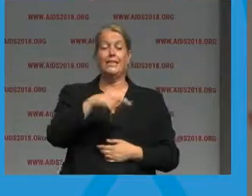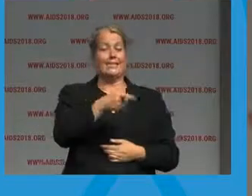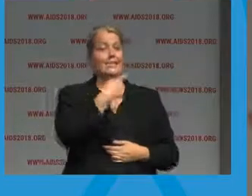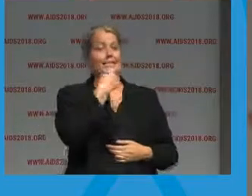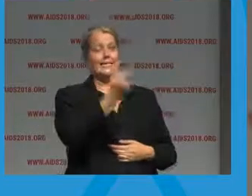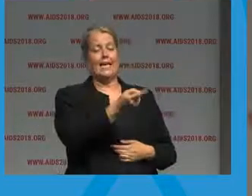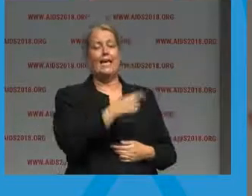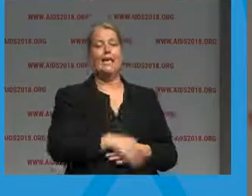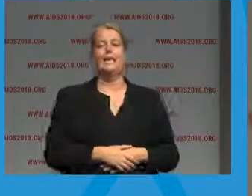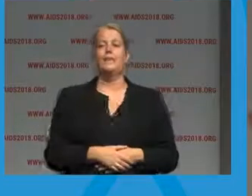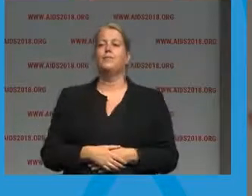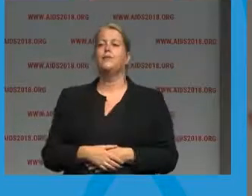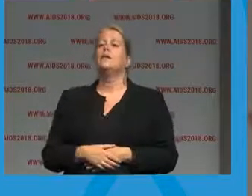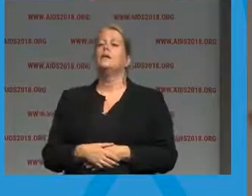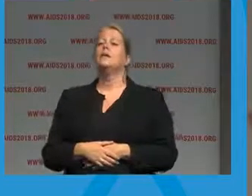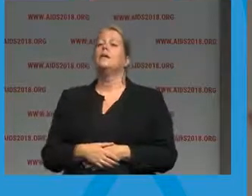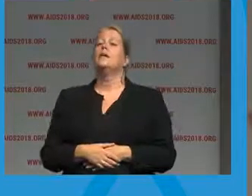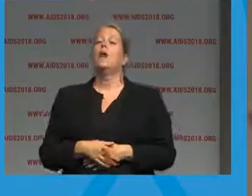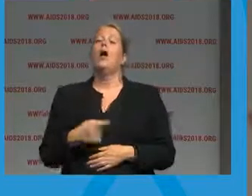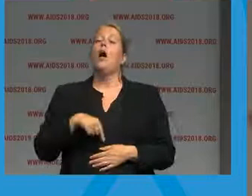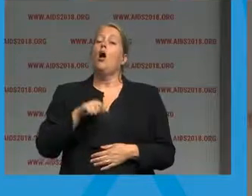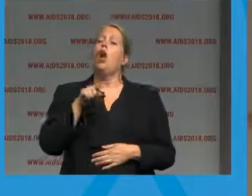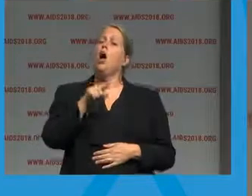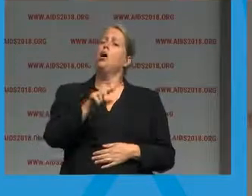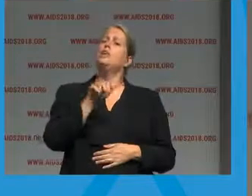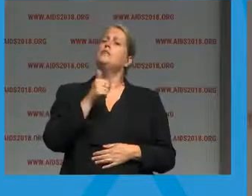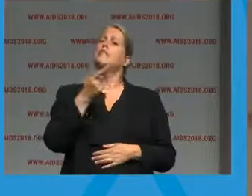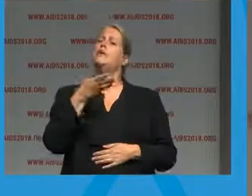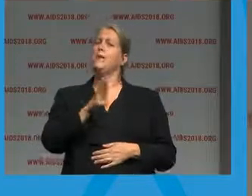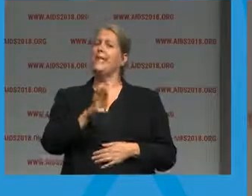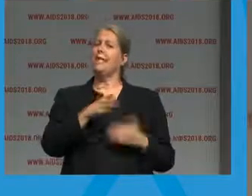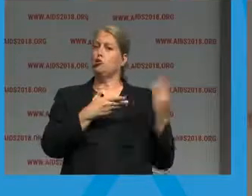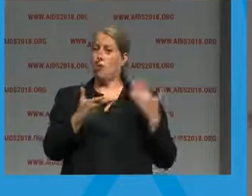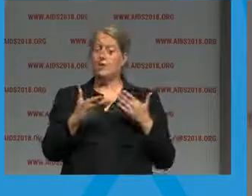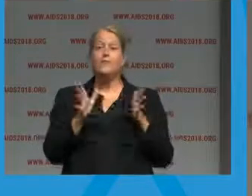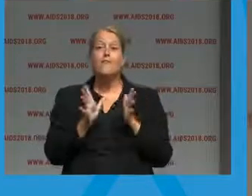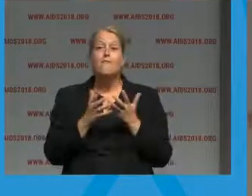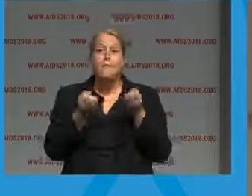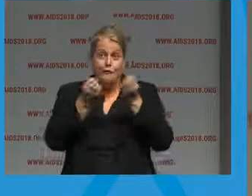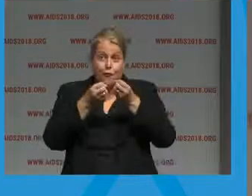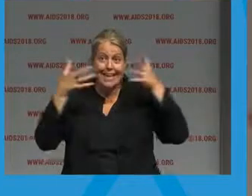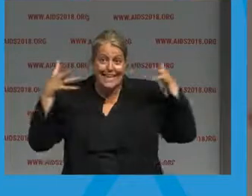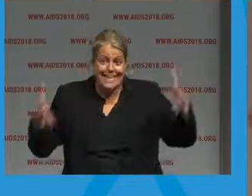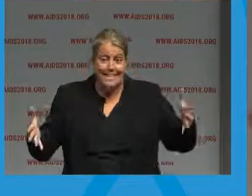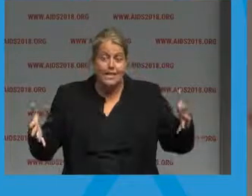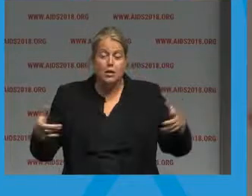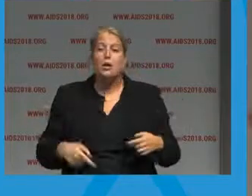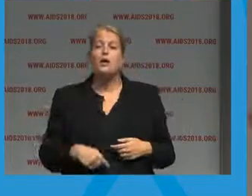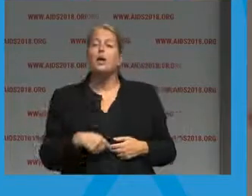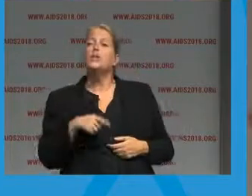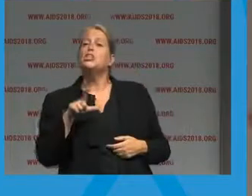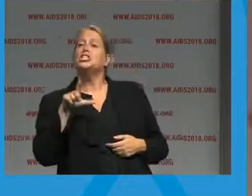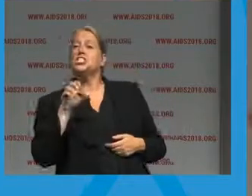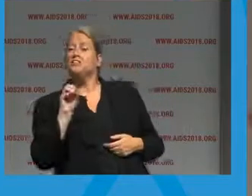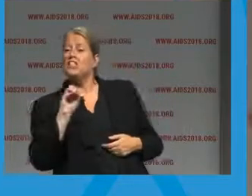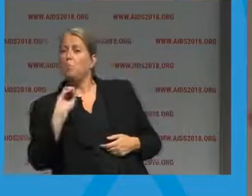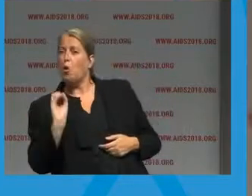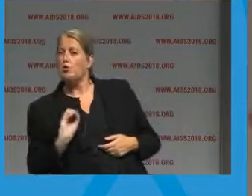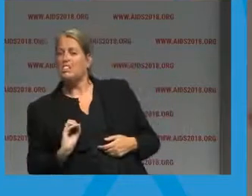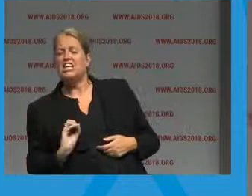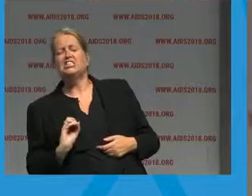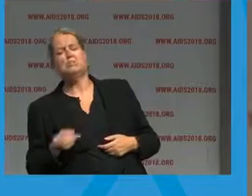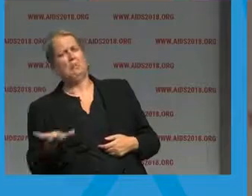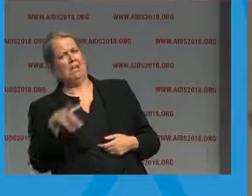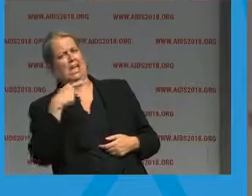even if the TB service is deemed to be free, 70% of what is supposed to be free, the treatment cost is covered